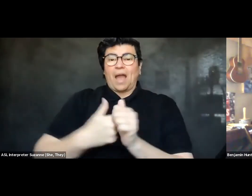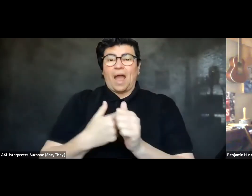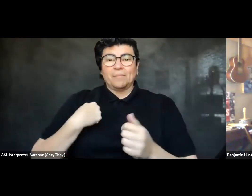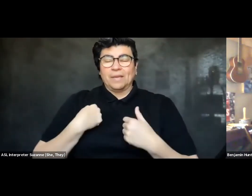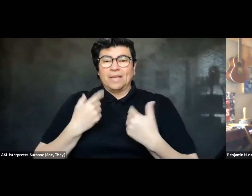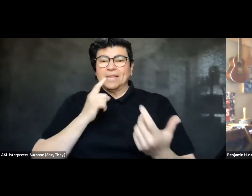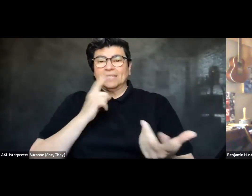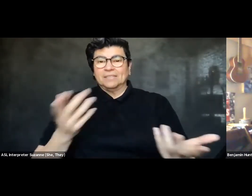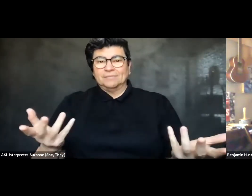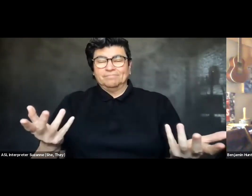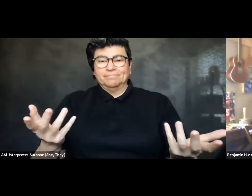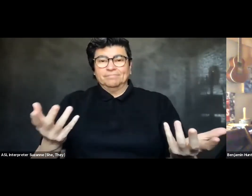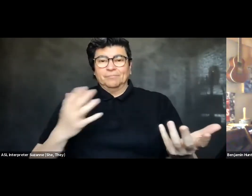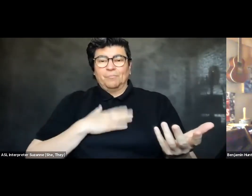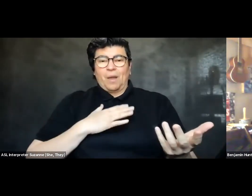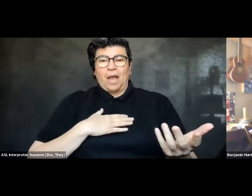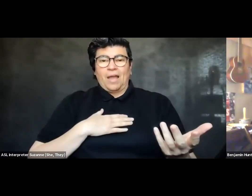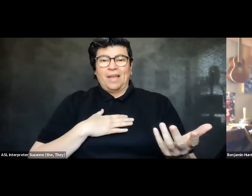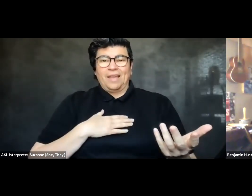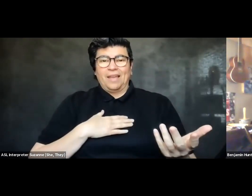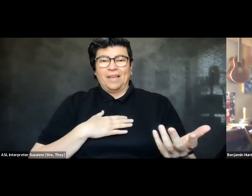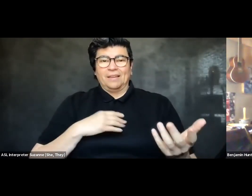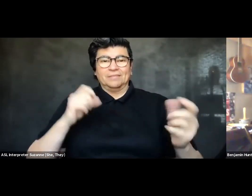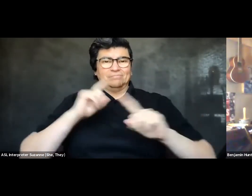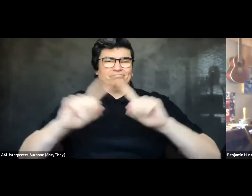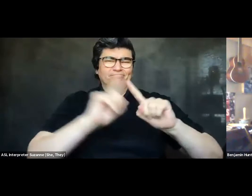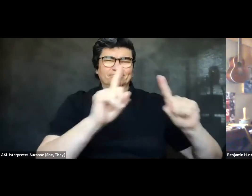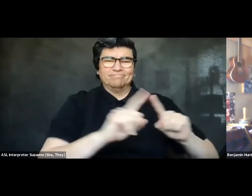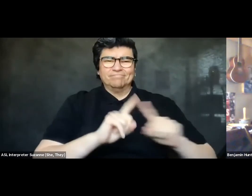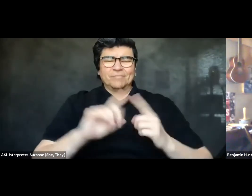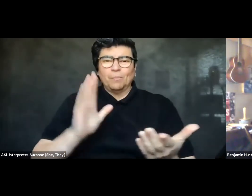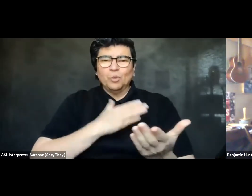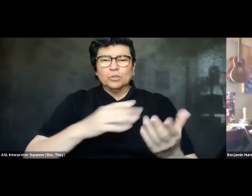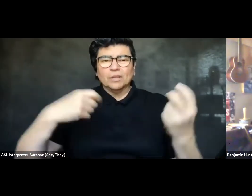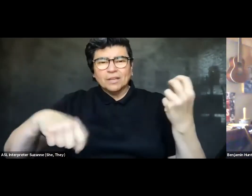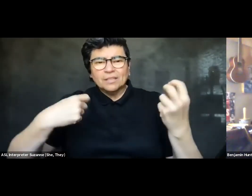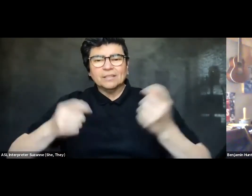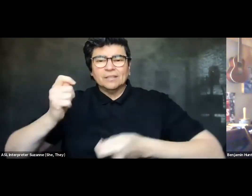is my menagerie of musical instruments and